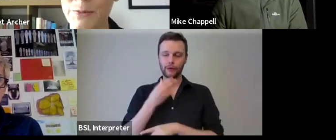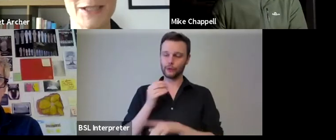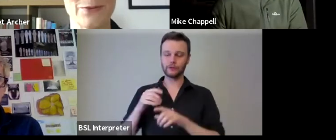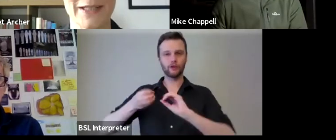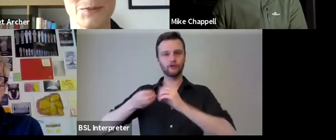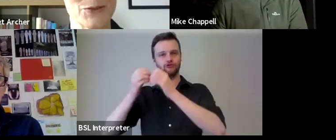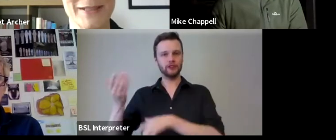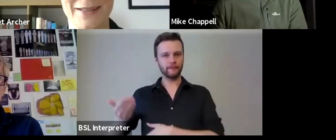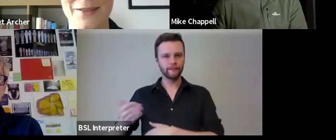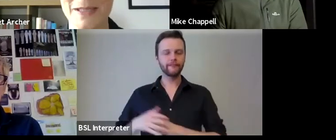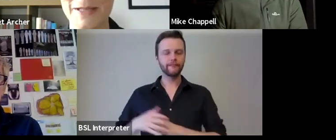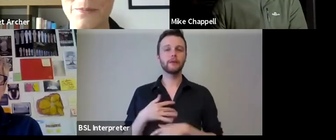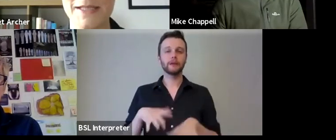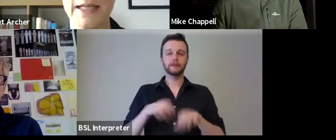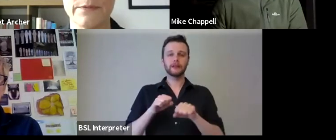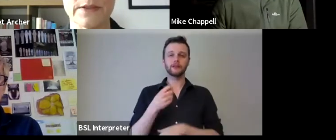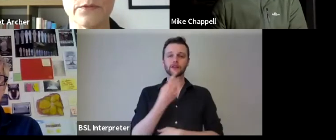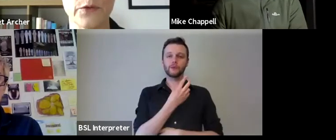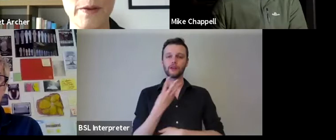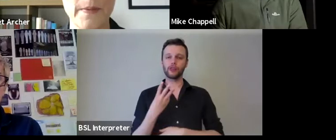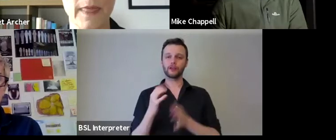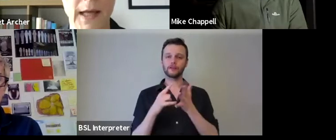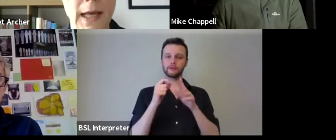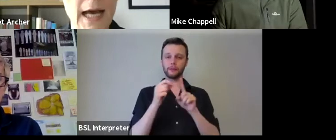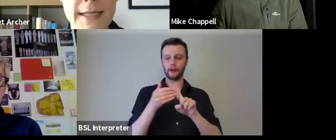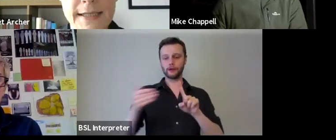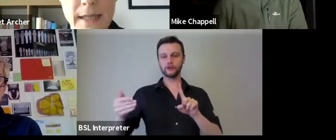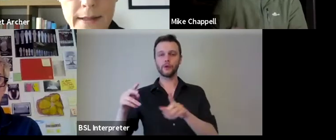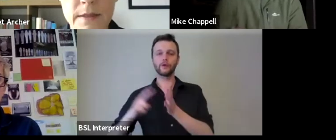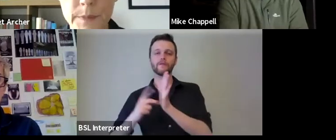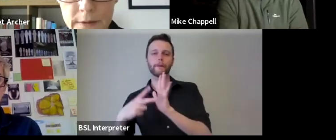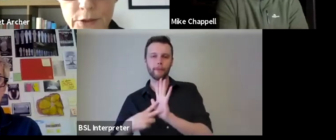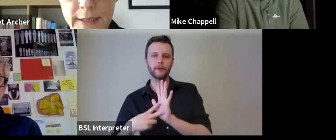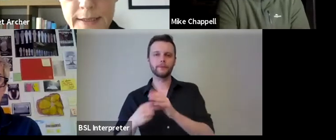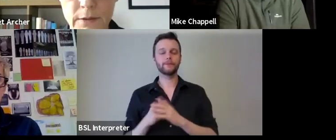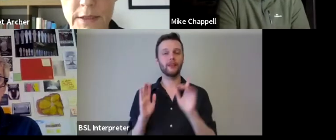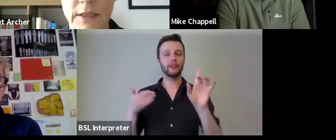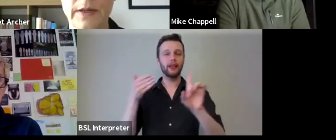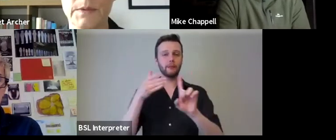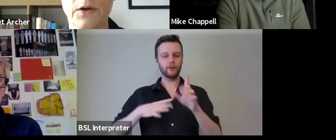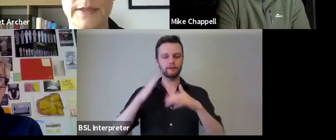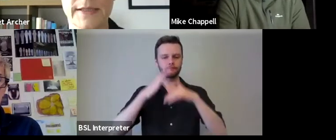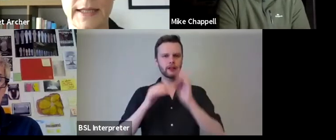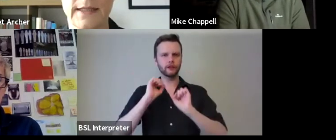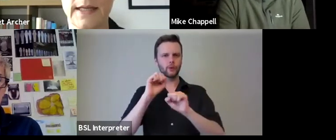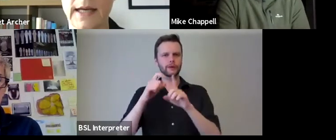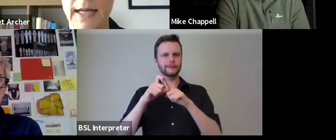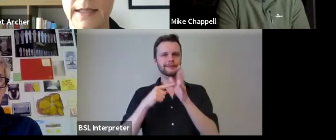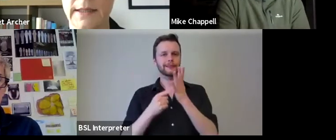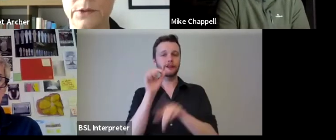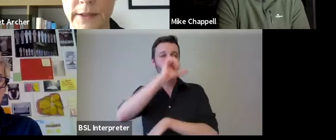creative sector, which is running from the 23rd of September to 11th of November. And it's designed to build your data knowledge and develop confidence